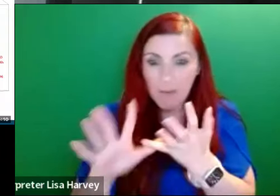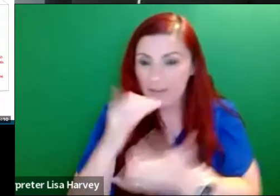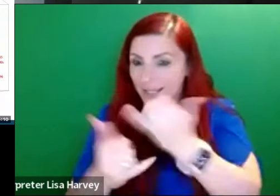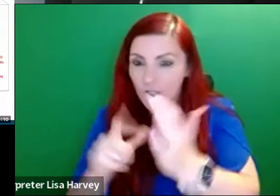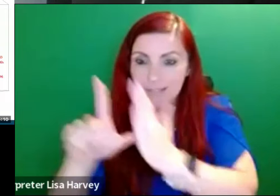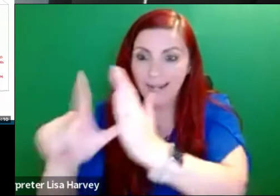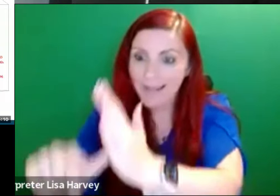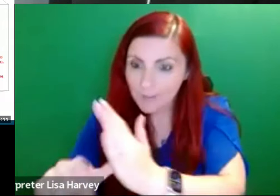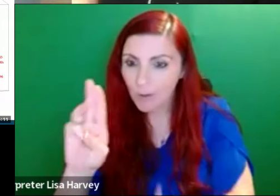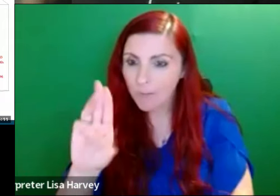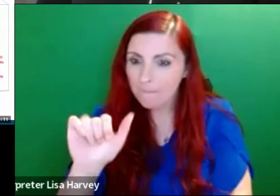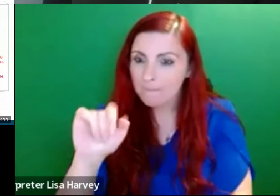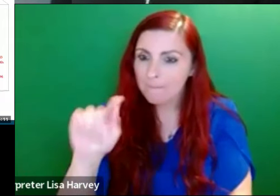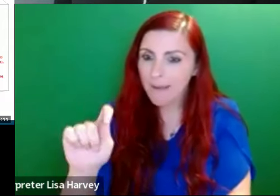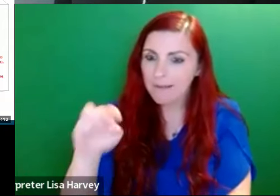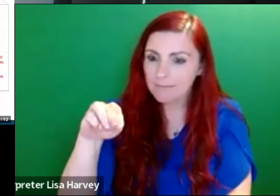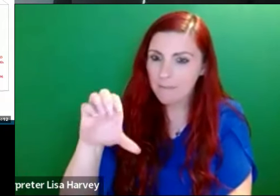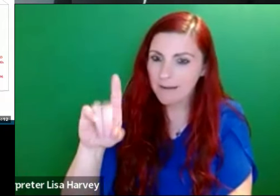looking at